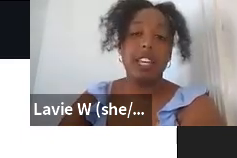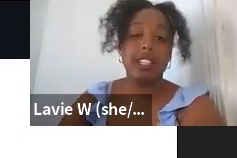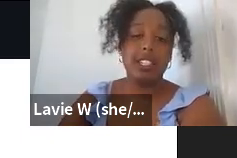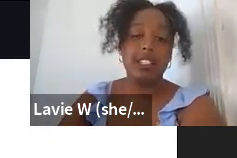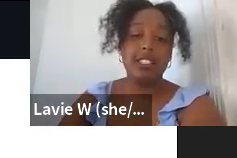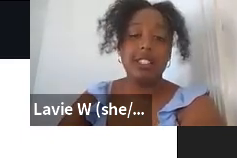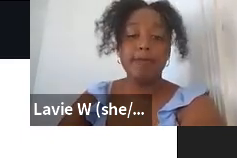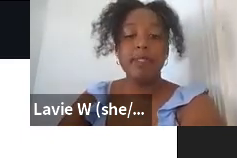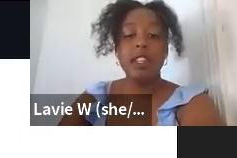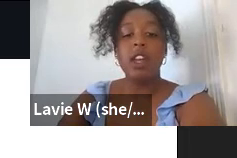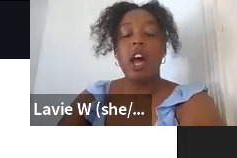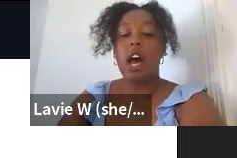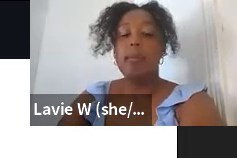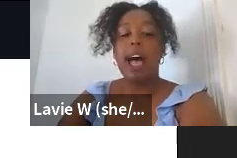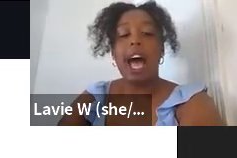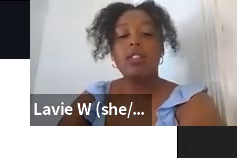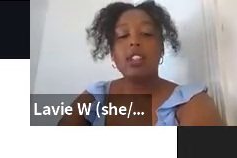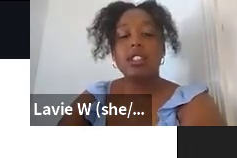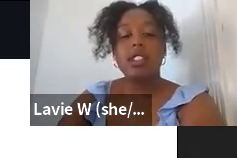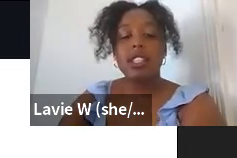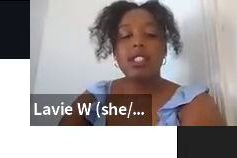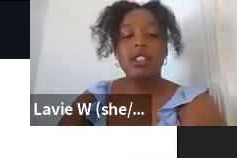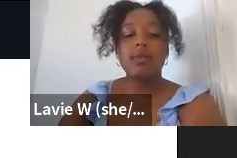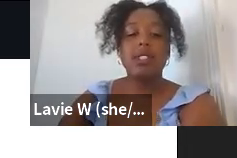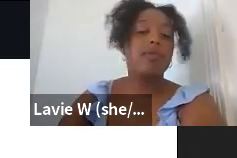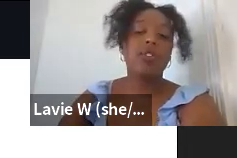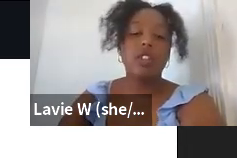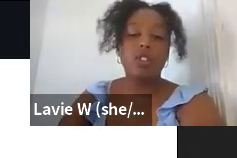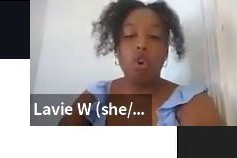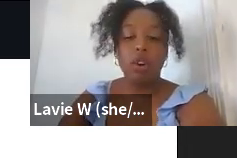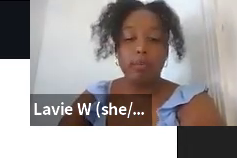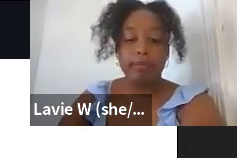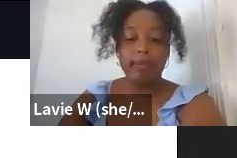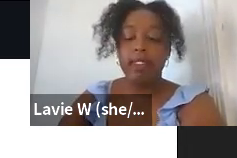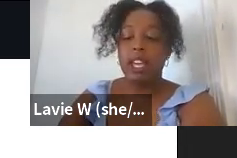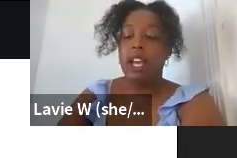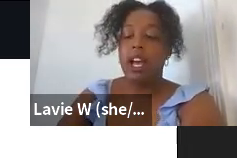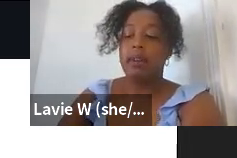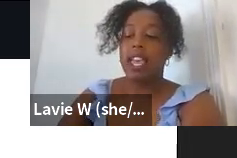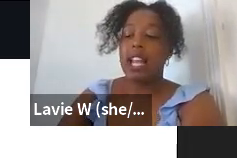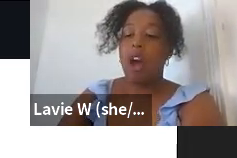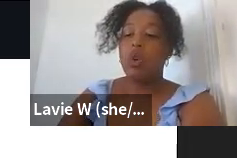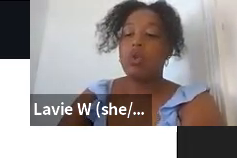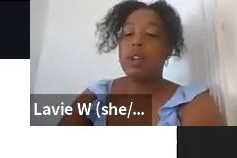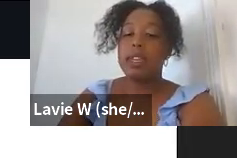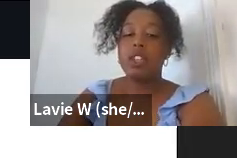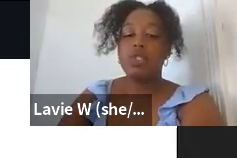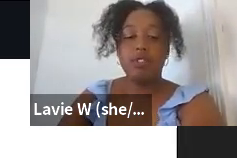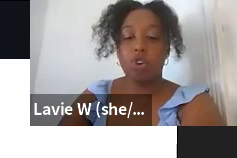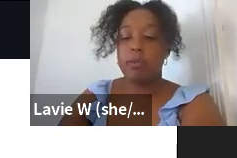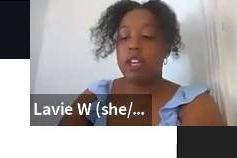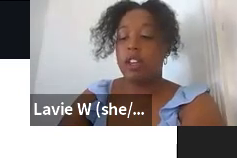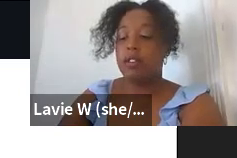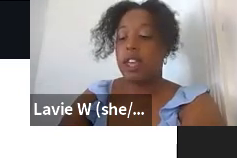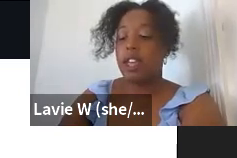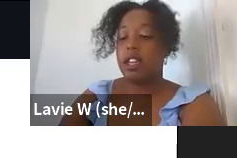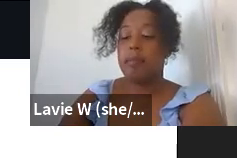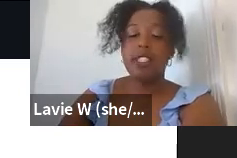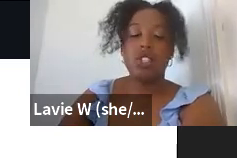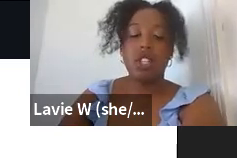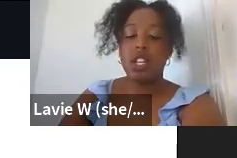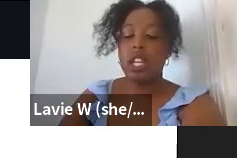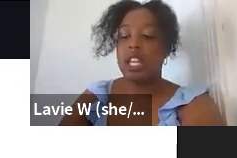the intent is. How does this subvert the norm? Again, how are we being transformative